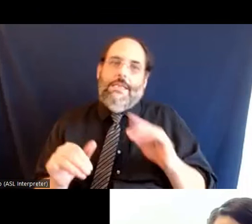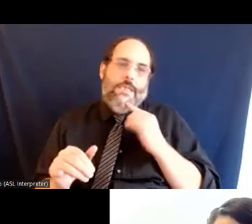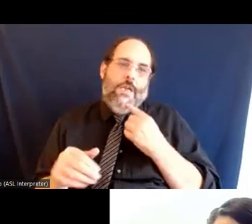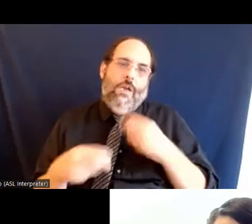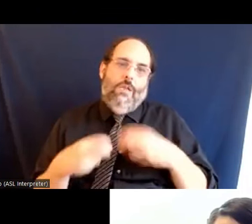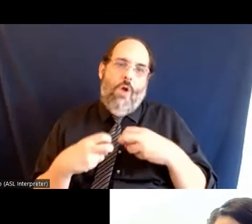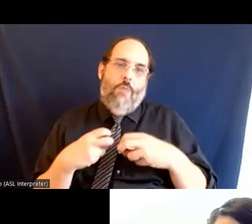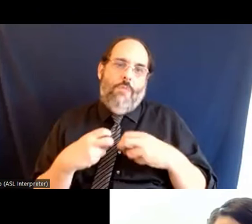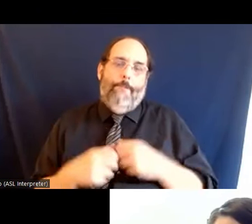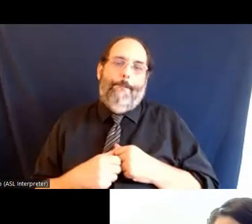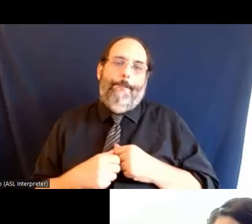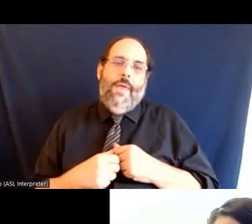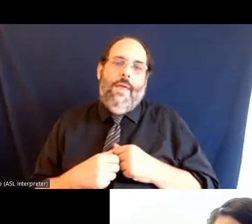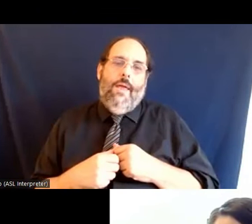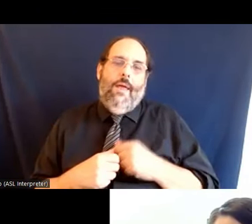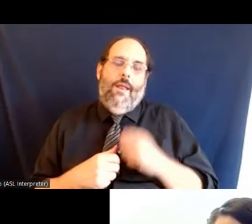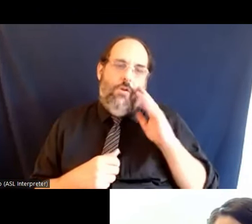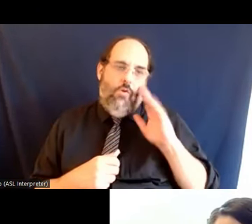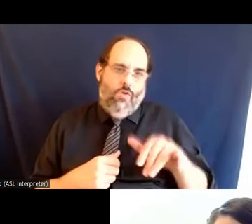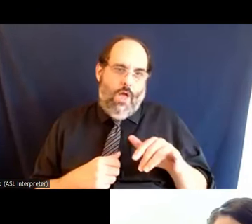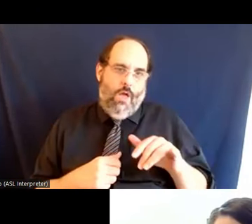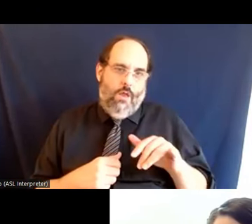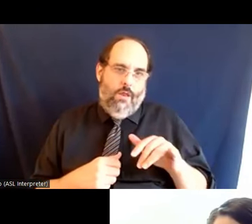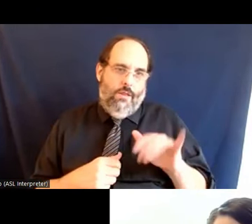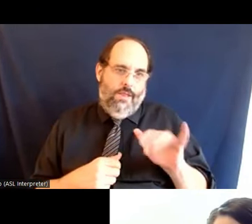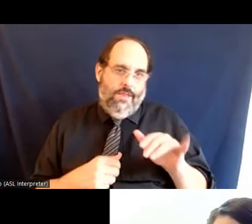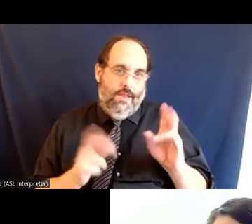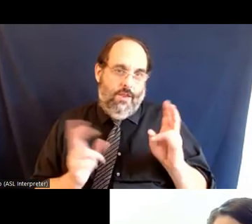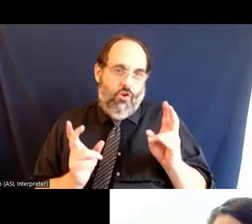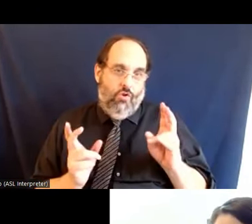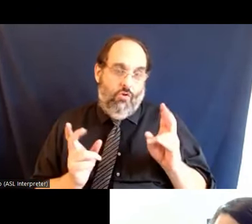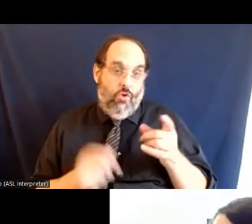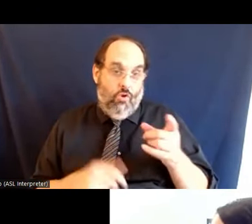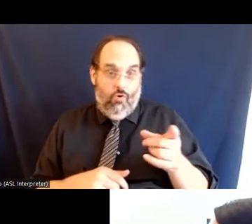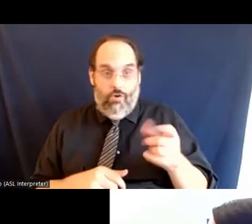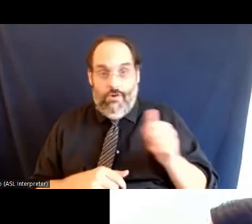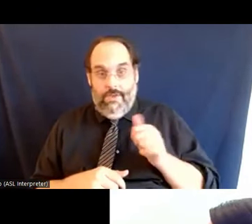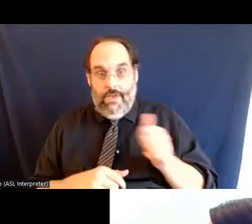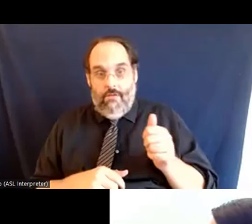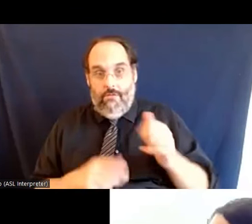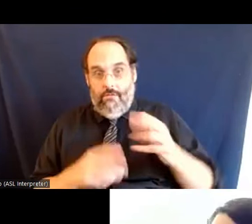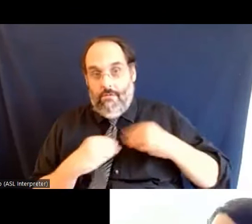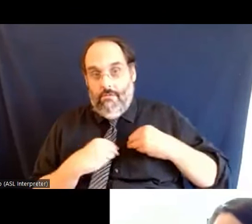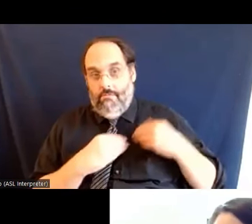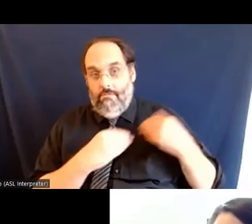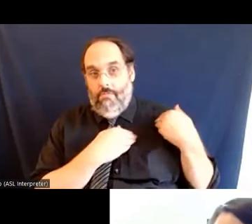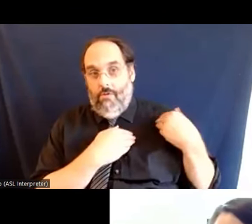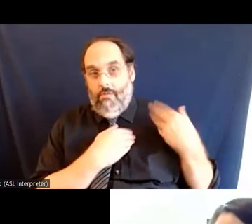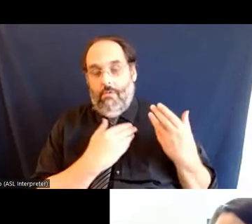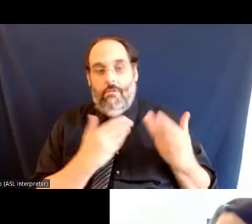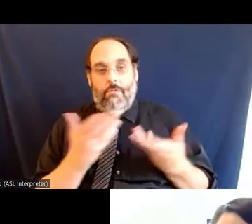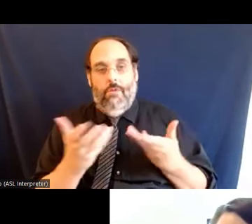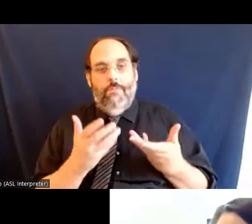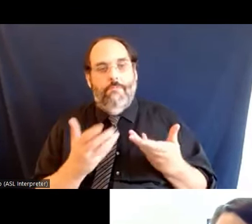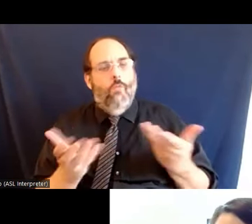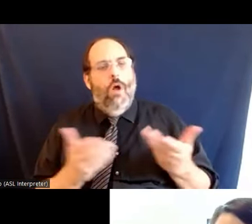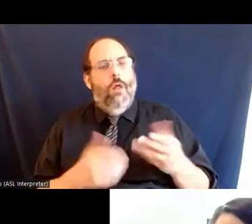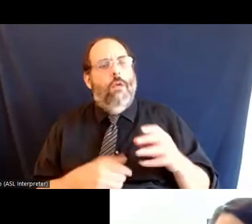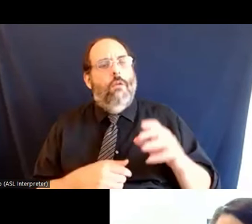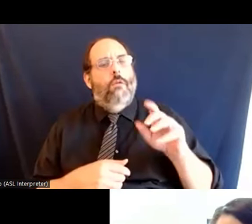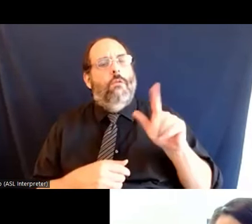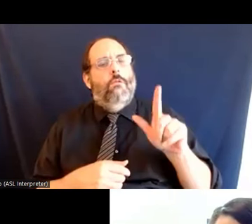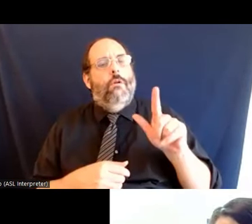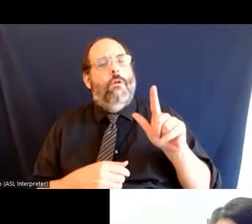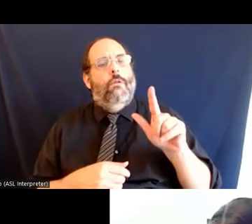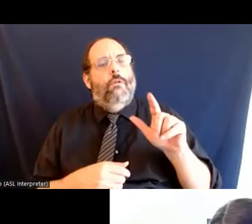serious problem, and I know that it's an issue that you have taken up. What is the Lawyers Committee doing